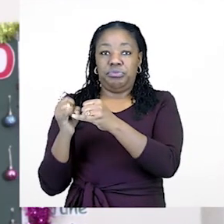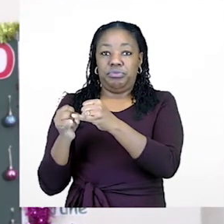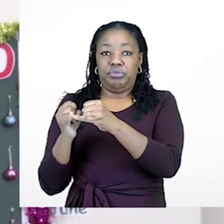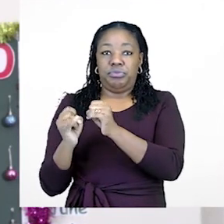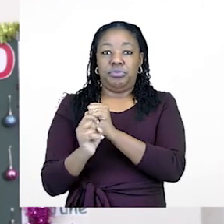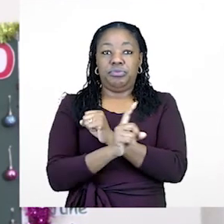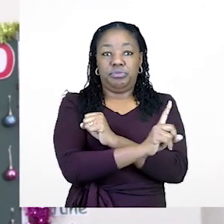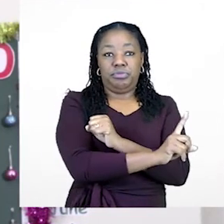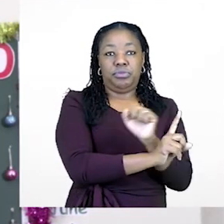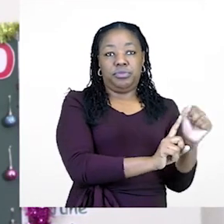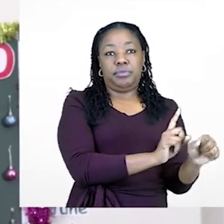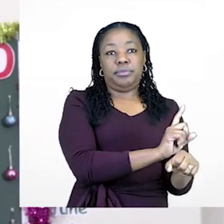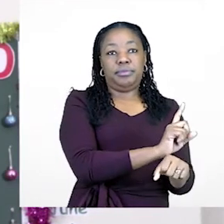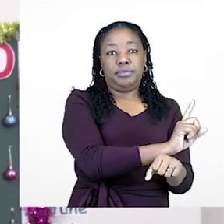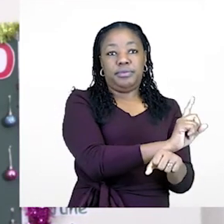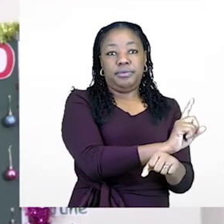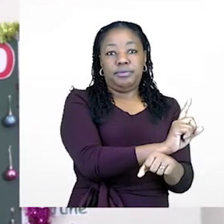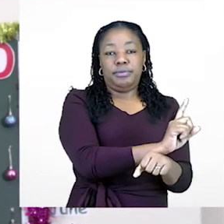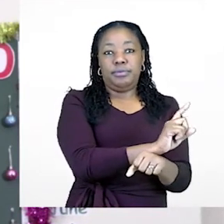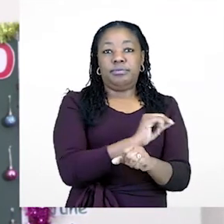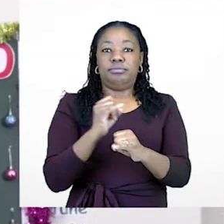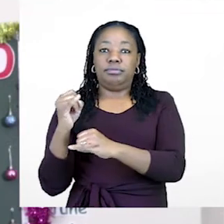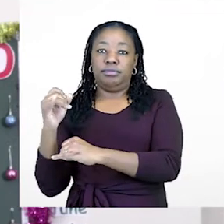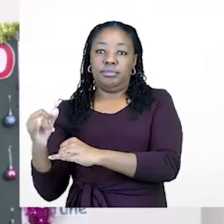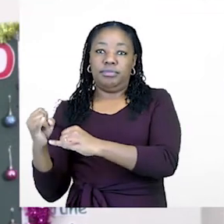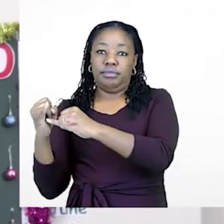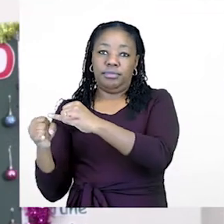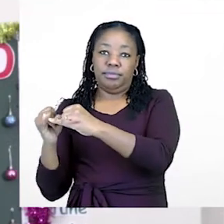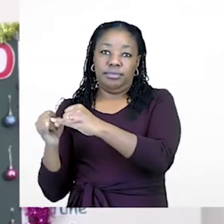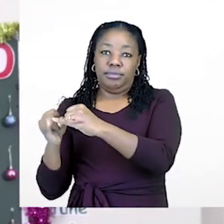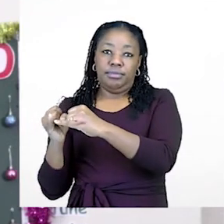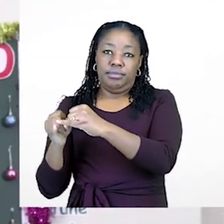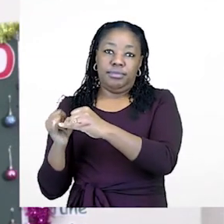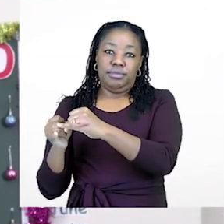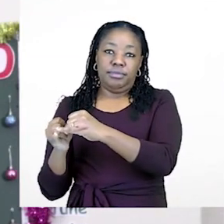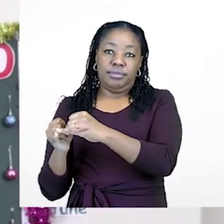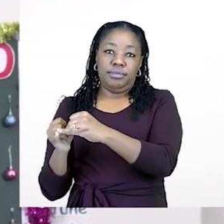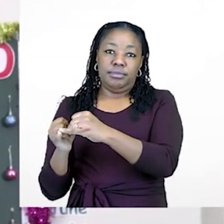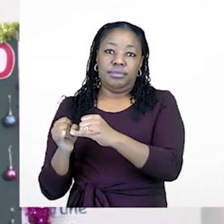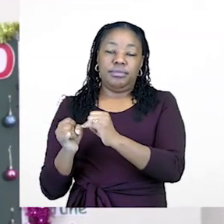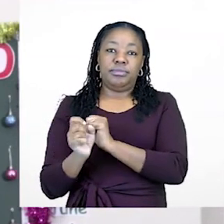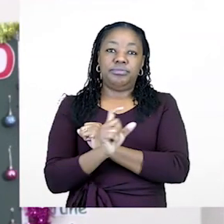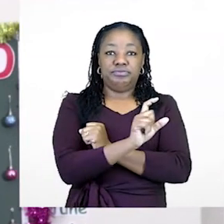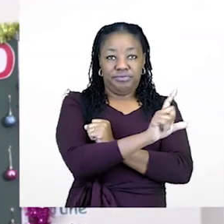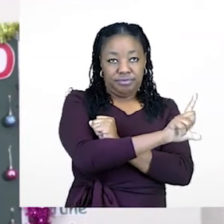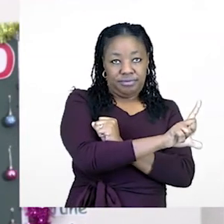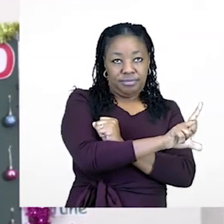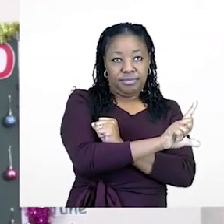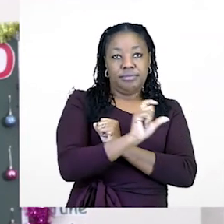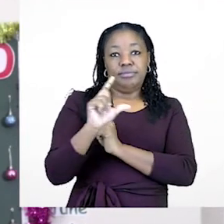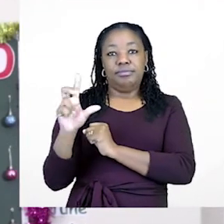be first, this can be last, this is your left, this one is your